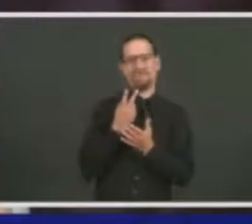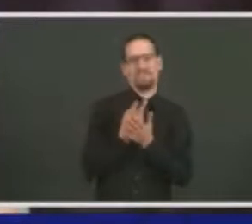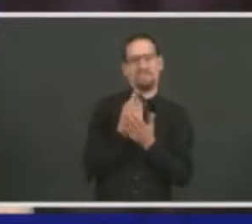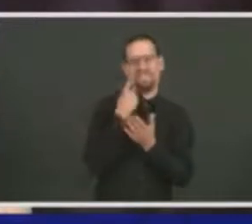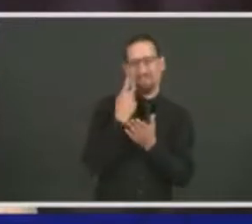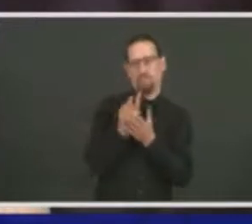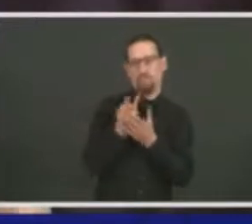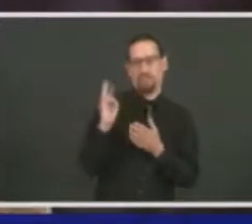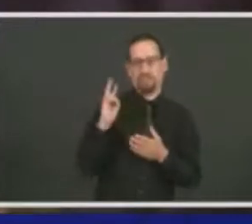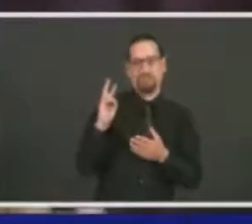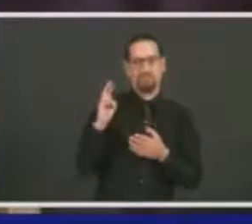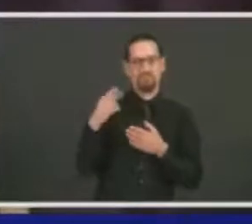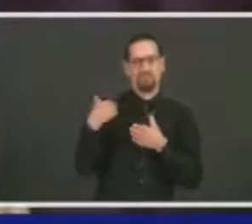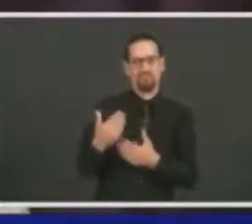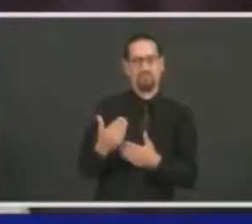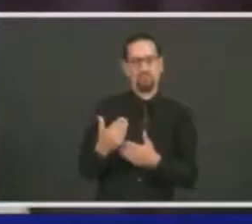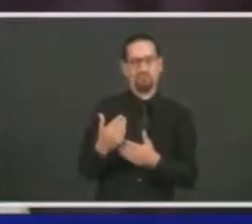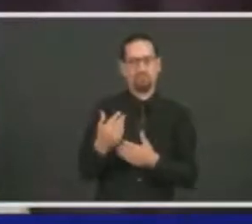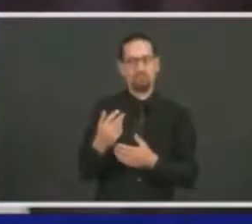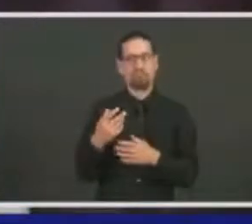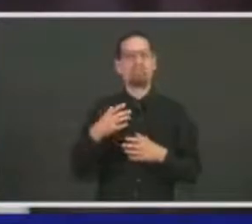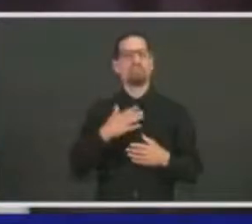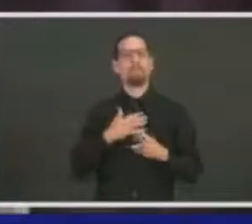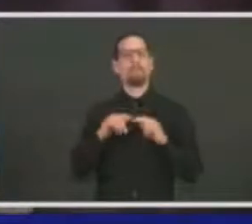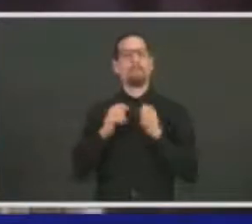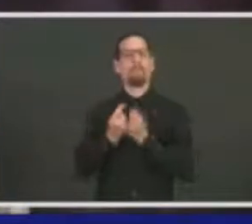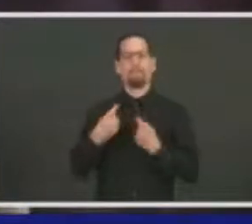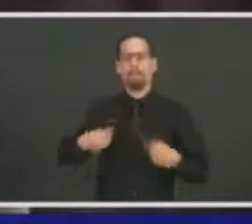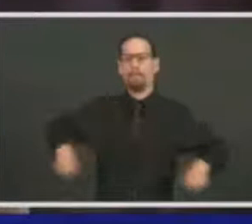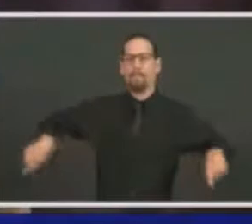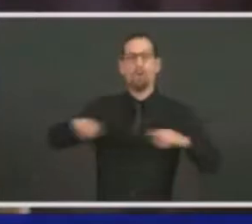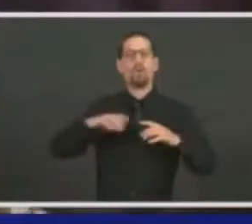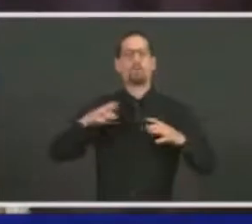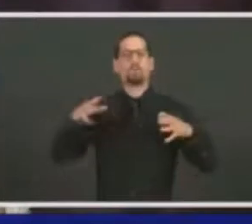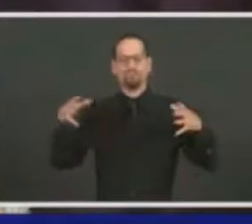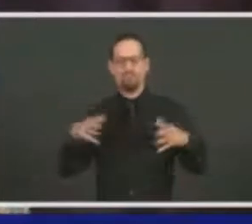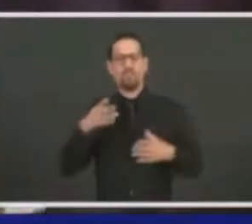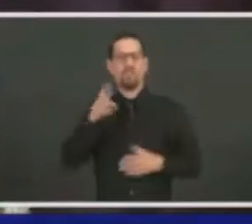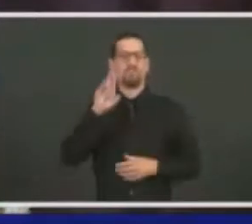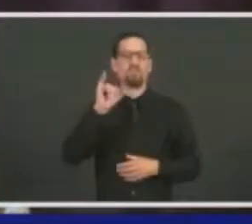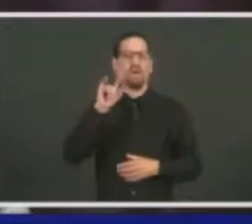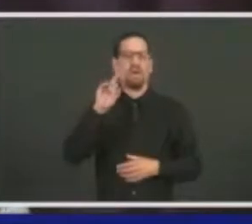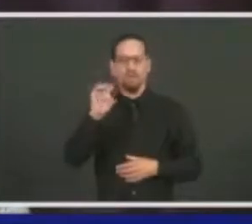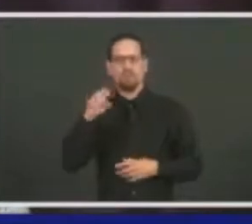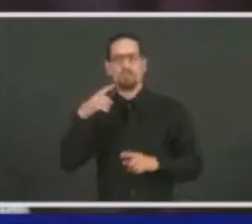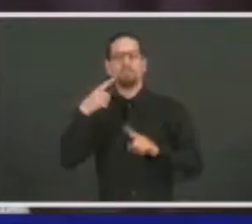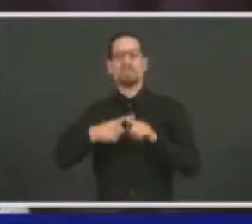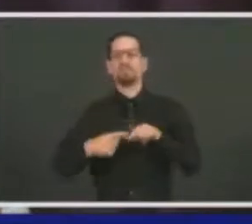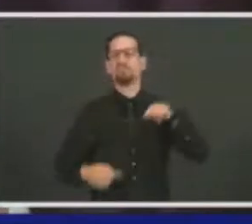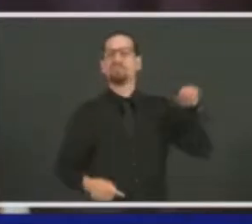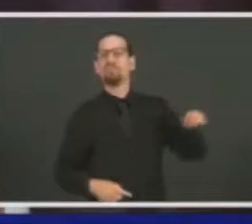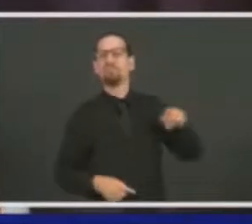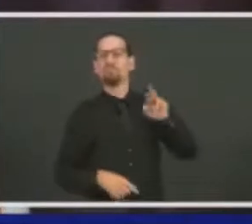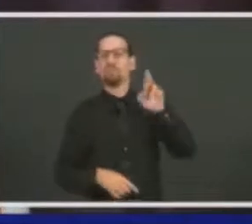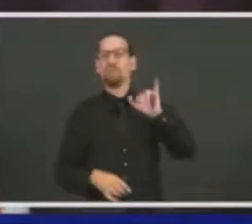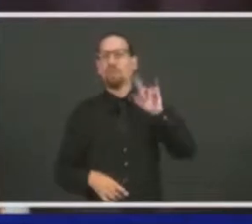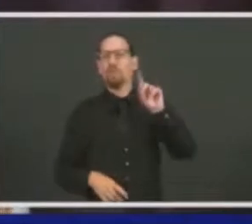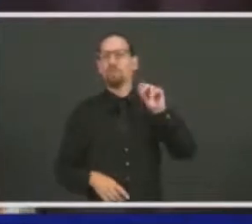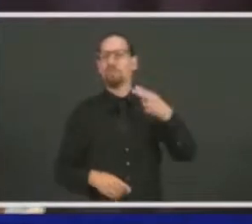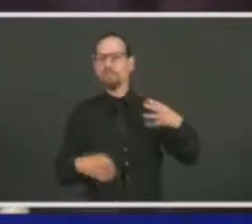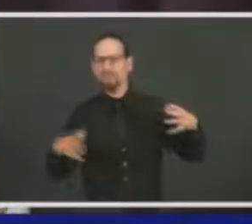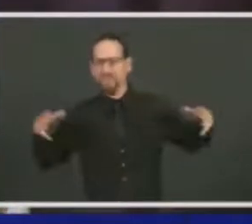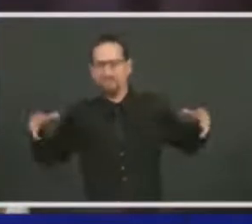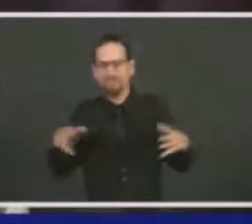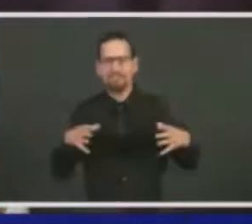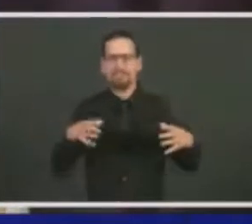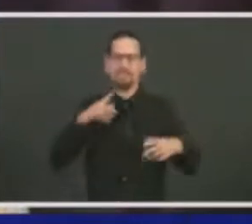RIDE and the Department of Health have been working very hard together, looking at plans. The districts have done an amazing job of putting together as